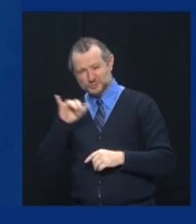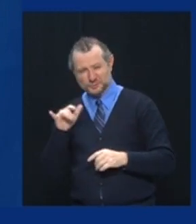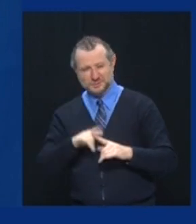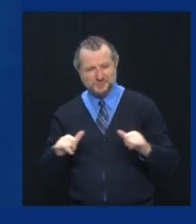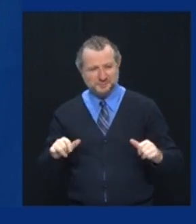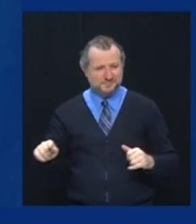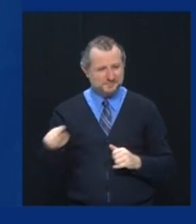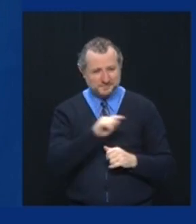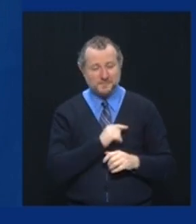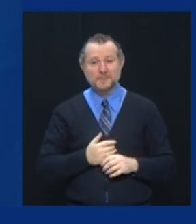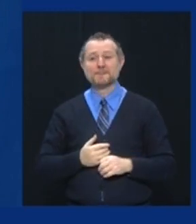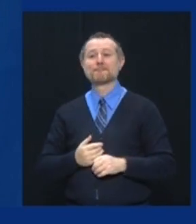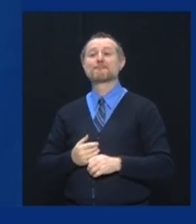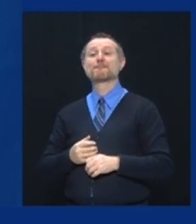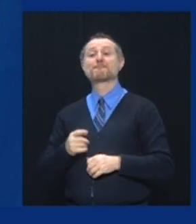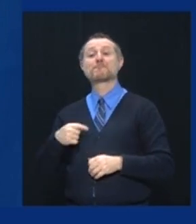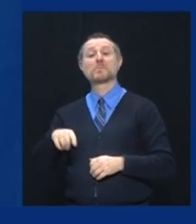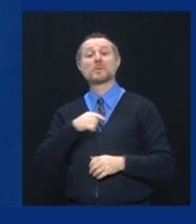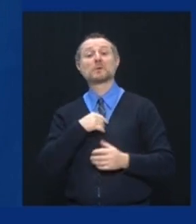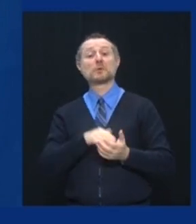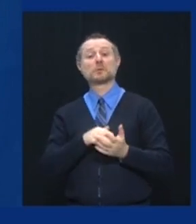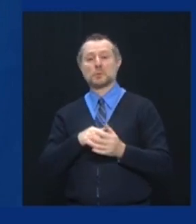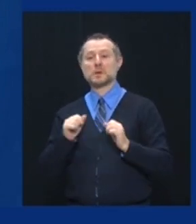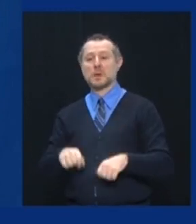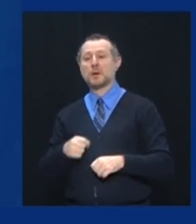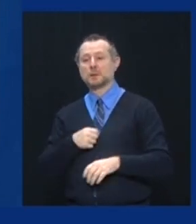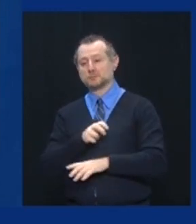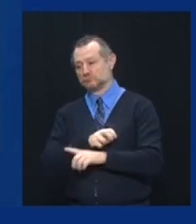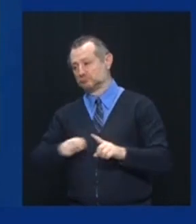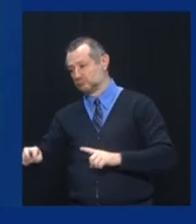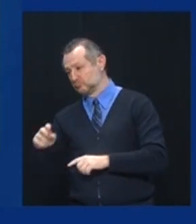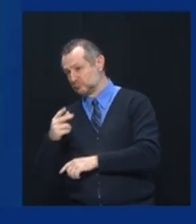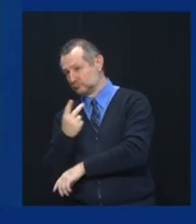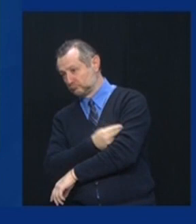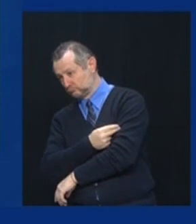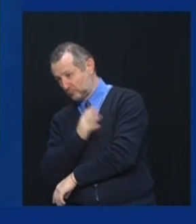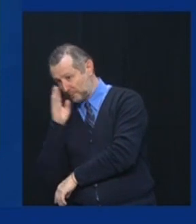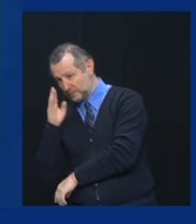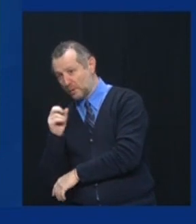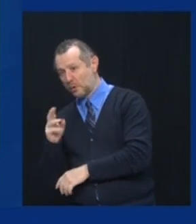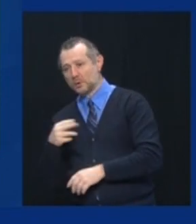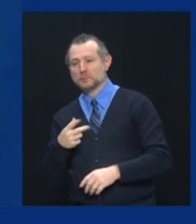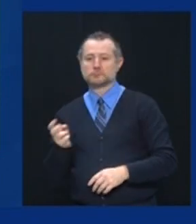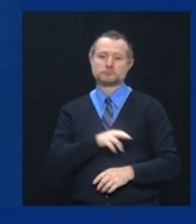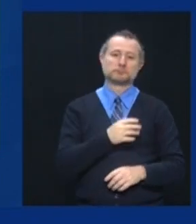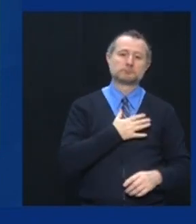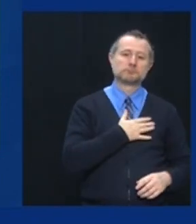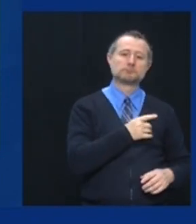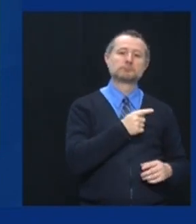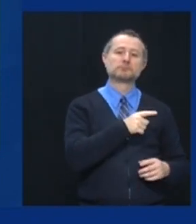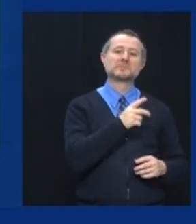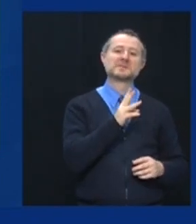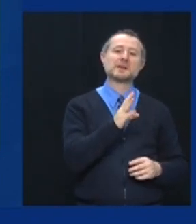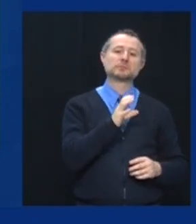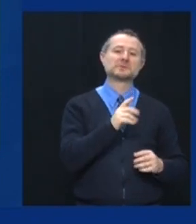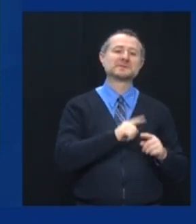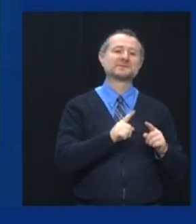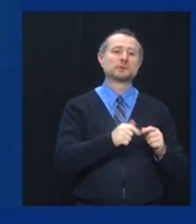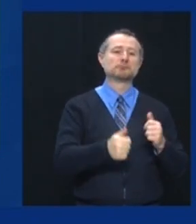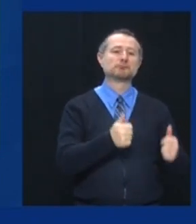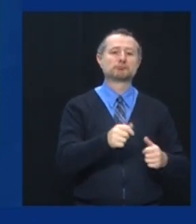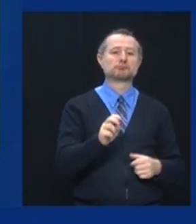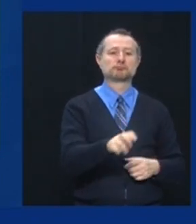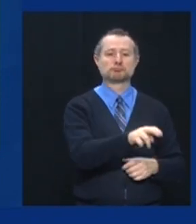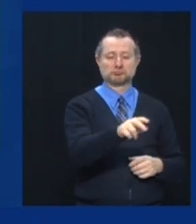hospitals that we've been discussing or they can go to 600 sites that are across the state. Of those sites that